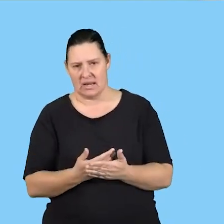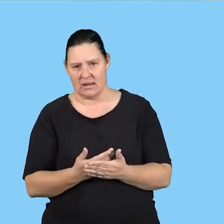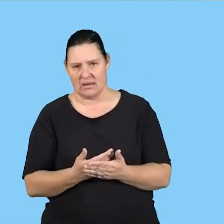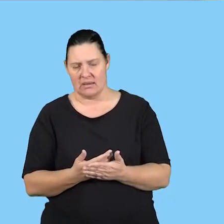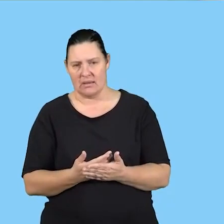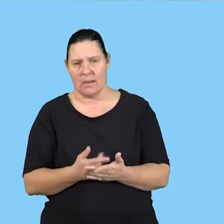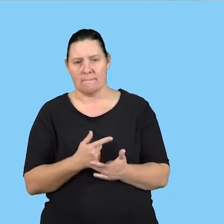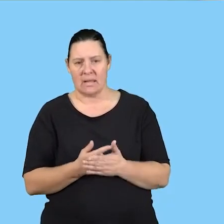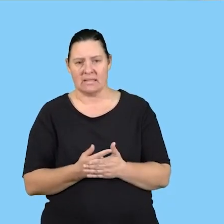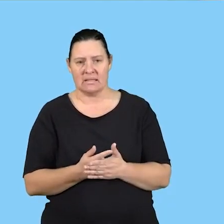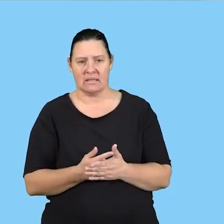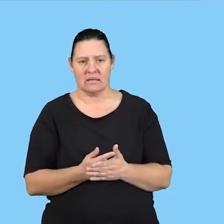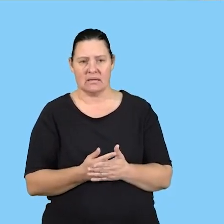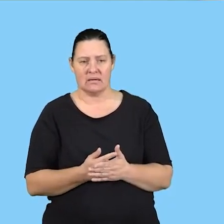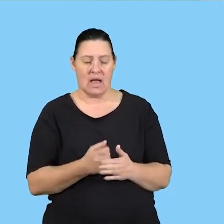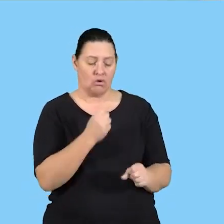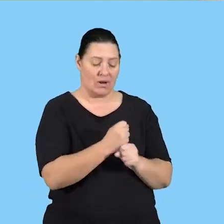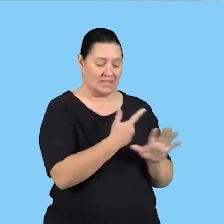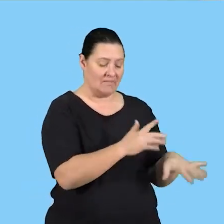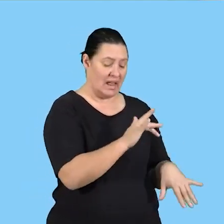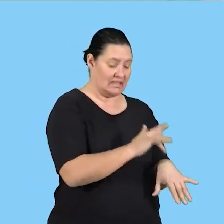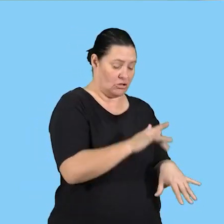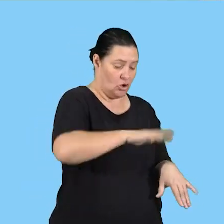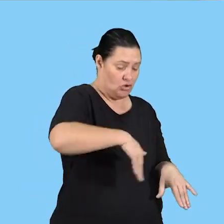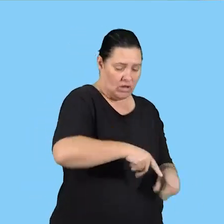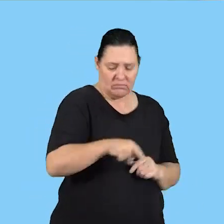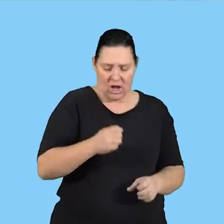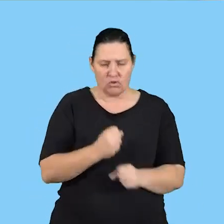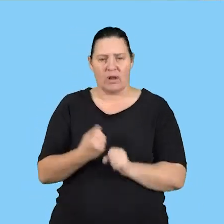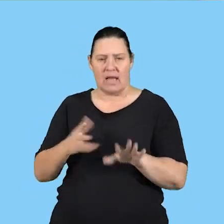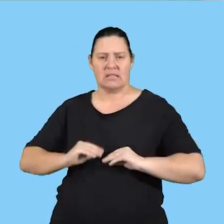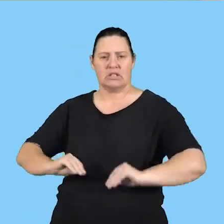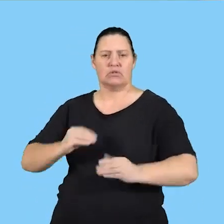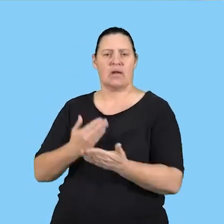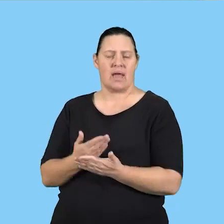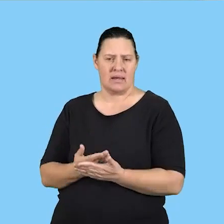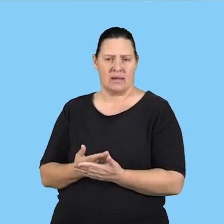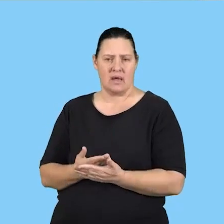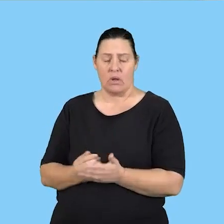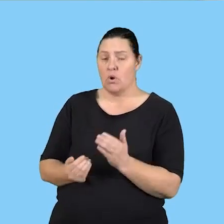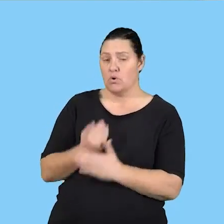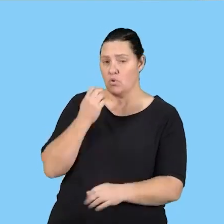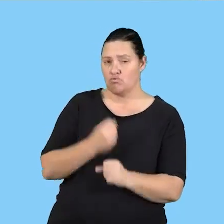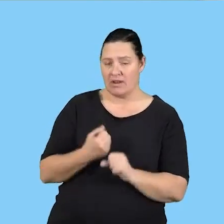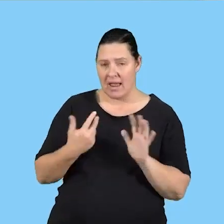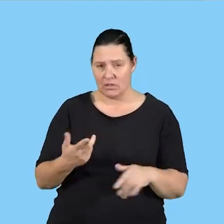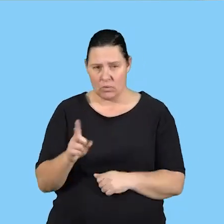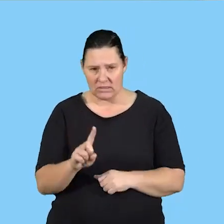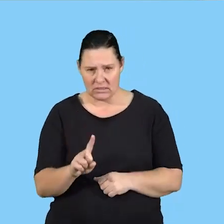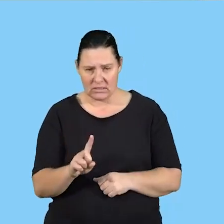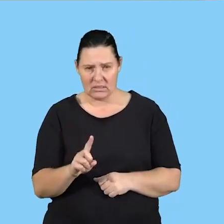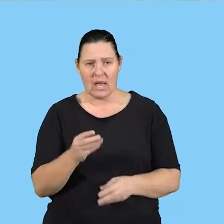not touched the skills for grade 7. For instance, what is new in grade 8